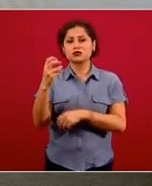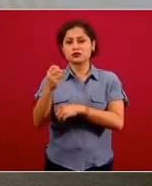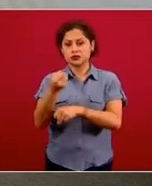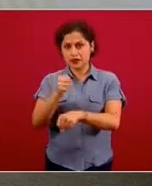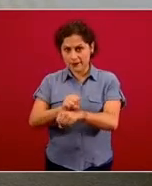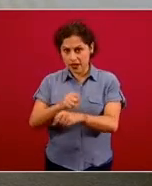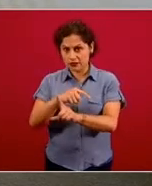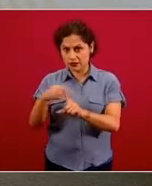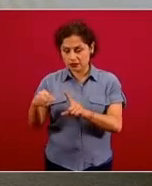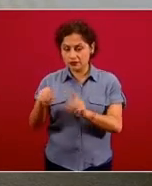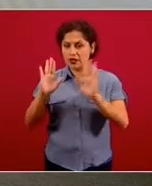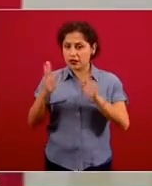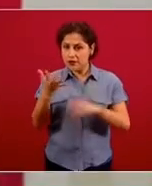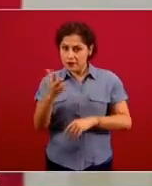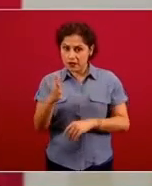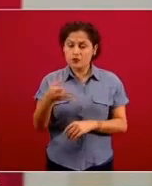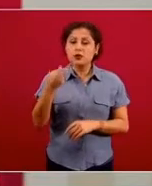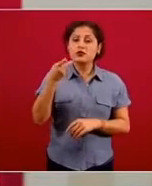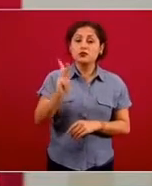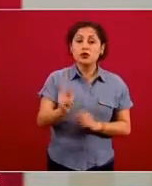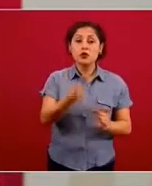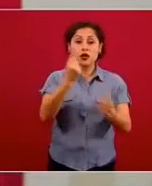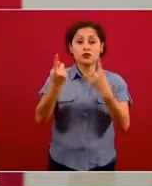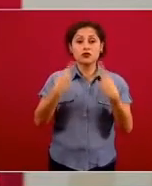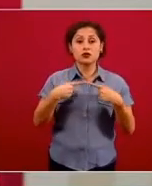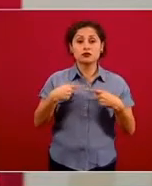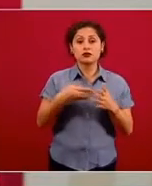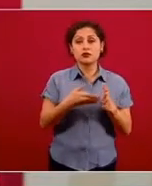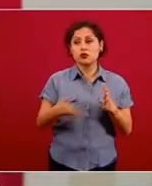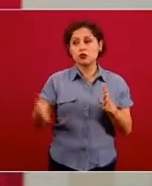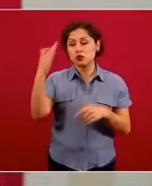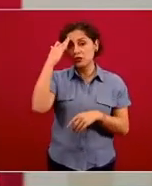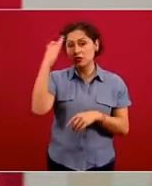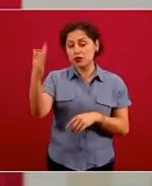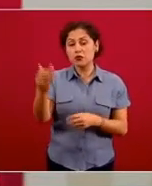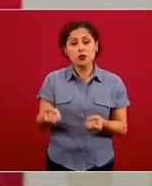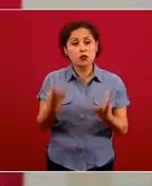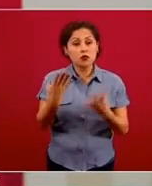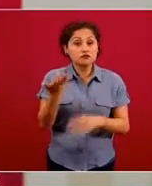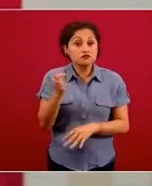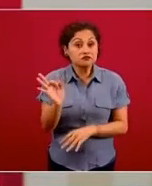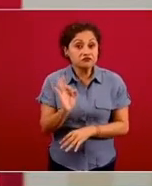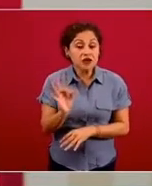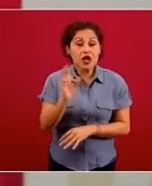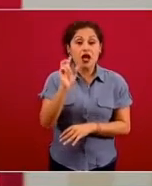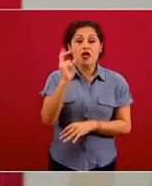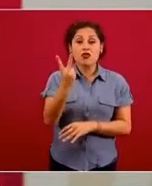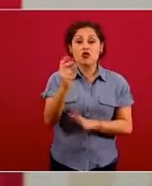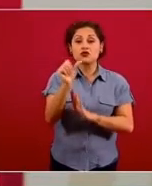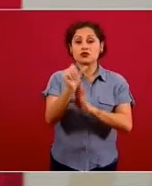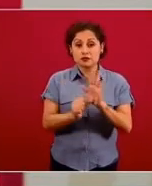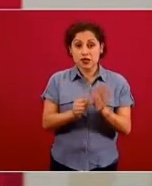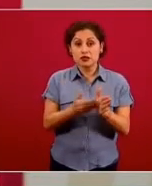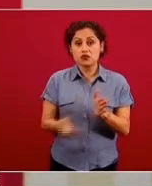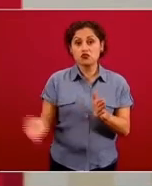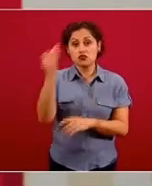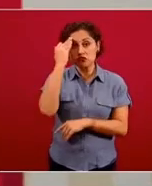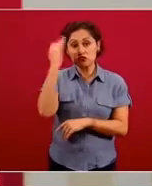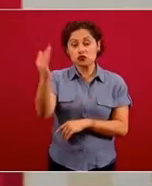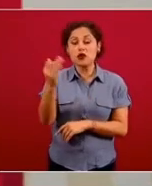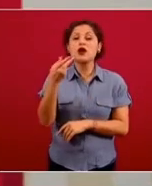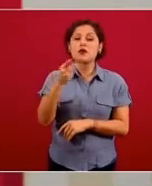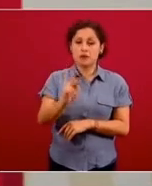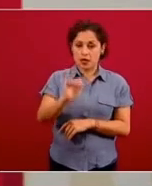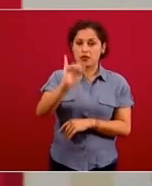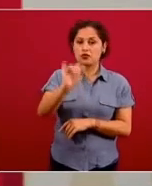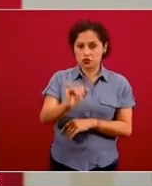could be up to 2.5 weeks on average. So some people could be hospitalized for up to 2